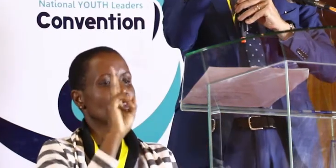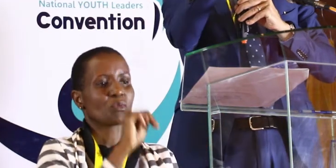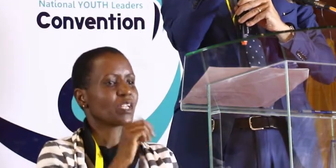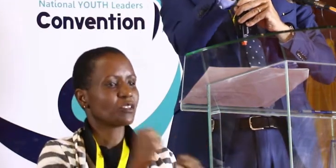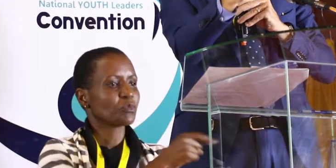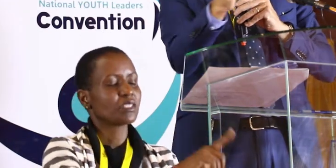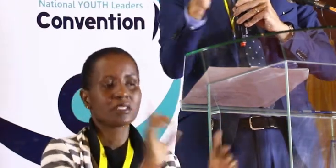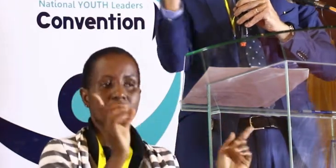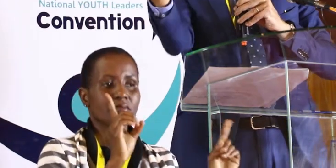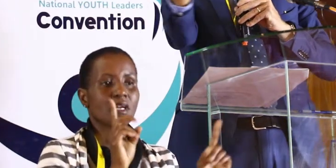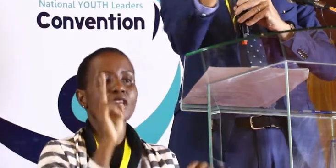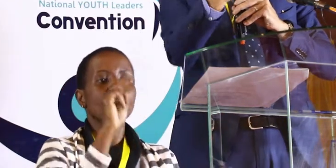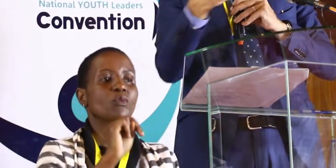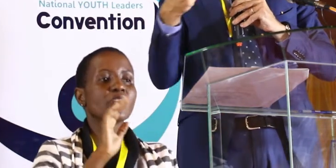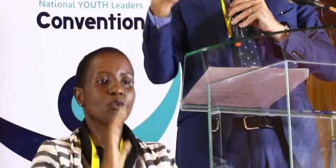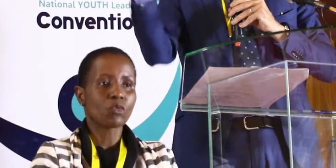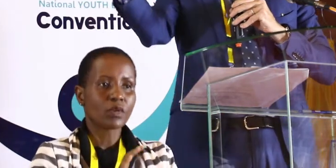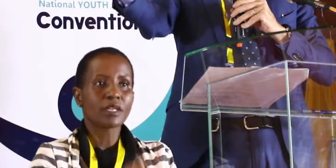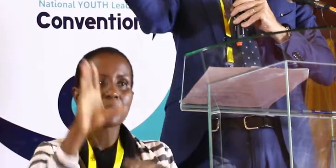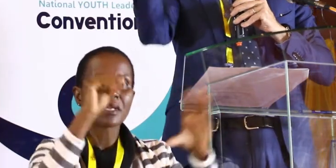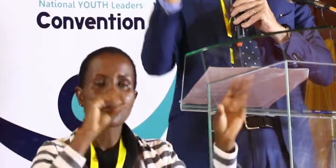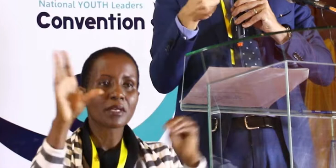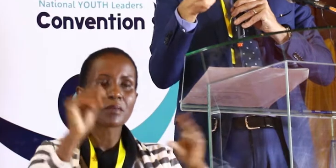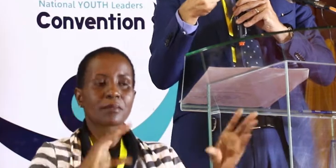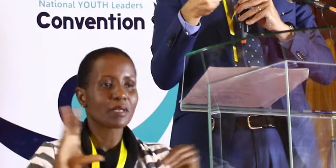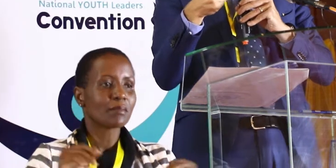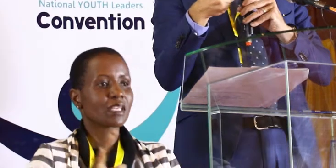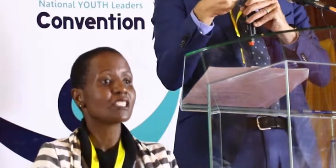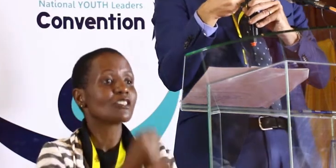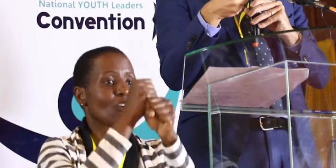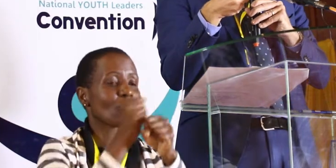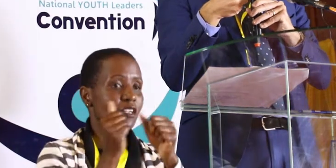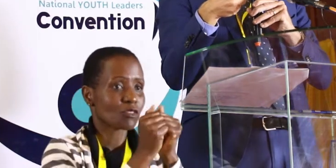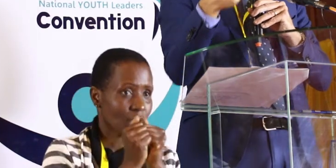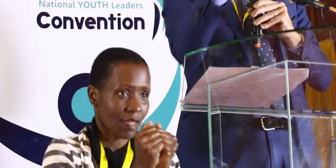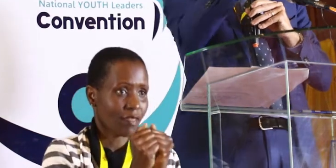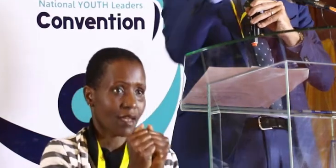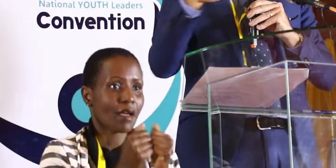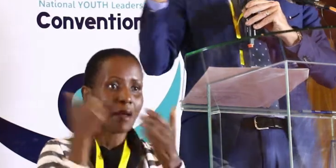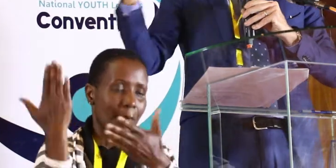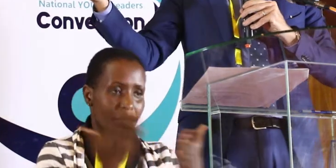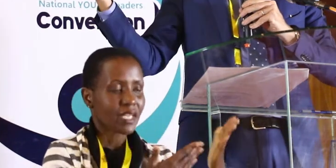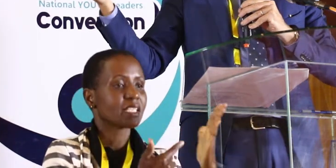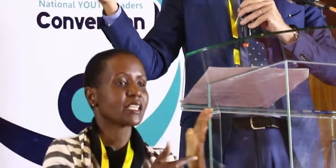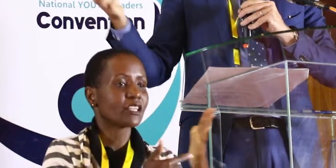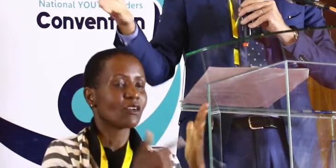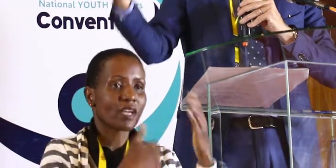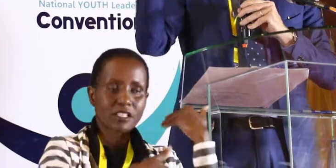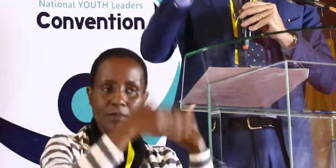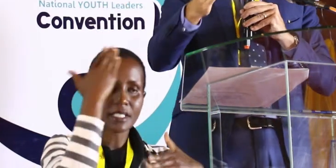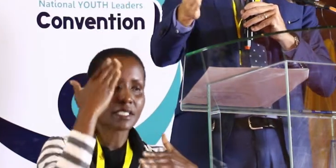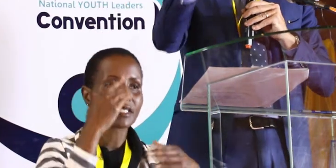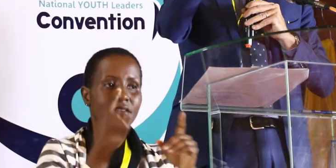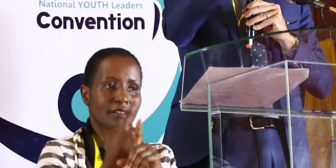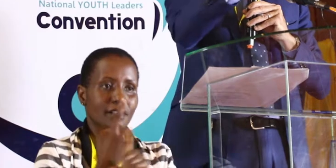at convening multiple stakeholders, bringing in technical expertise from wherever it exists,